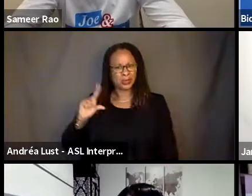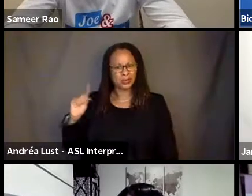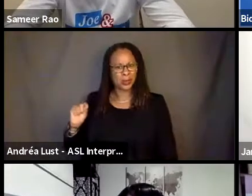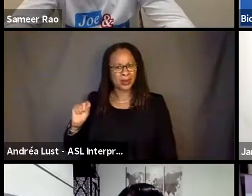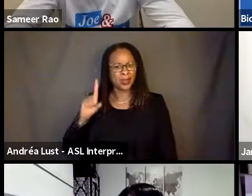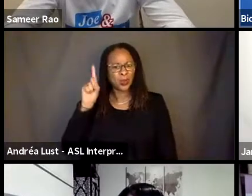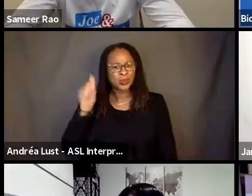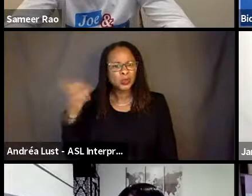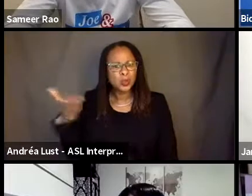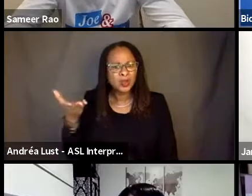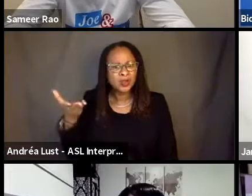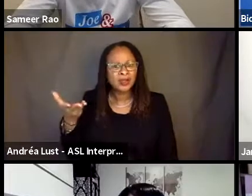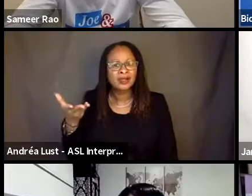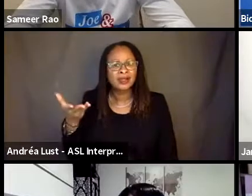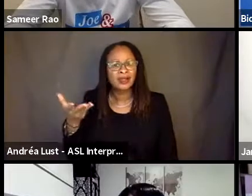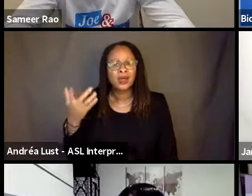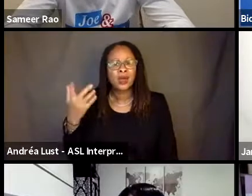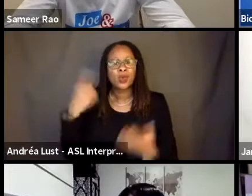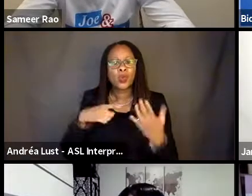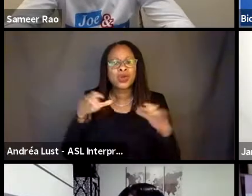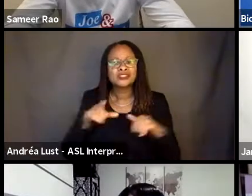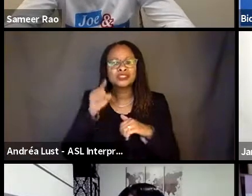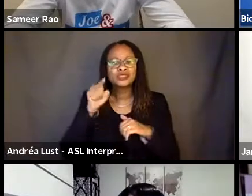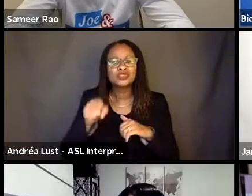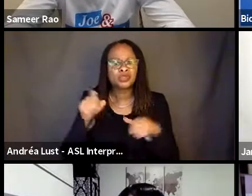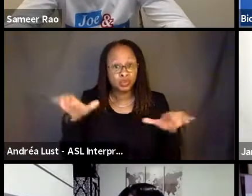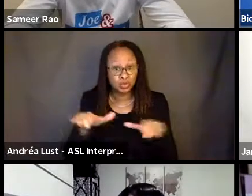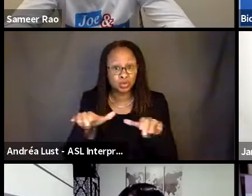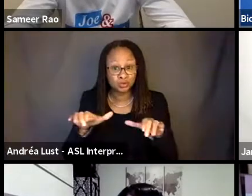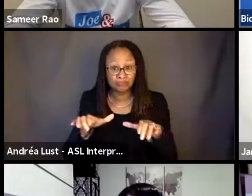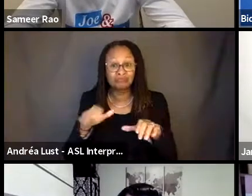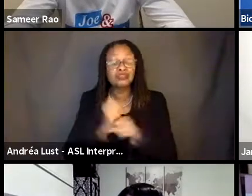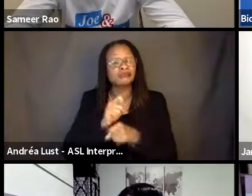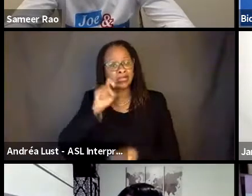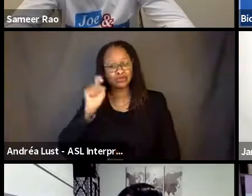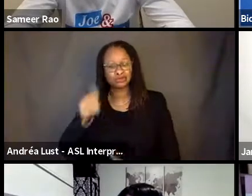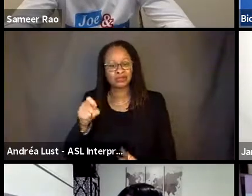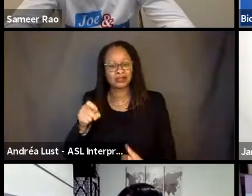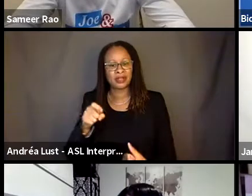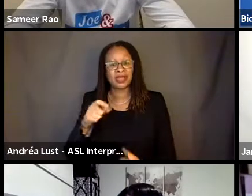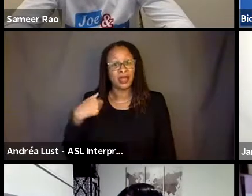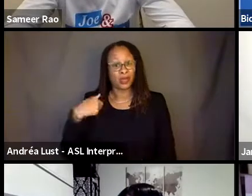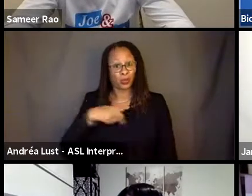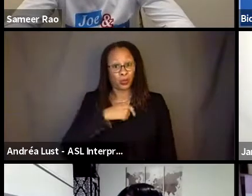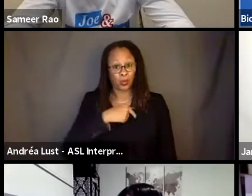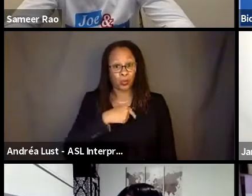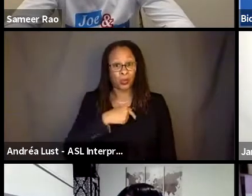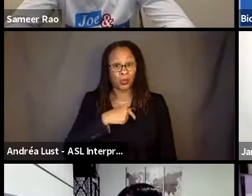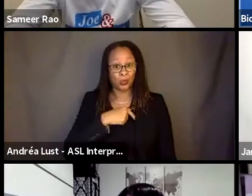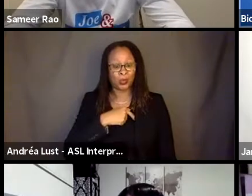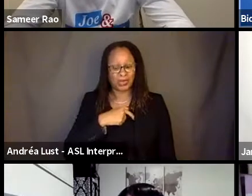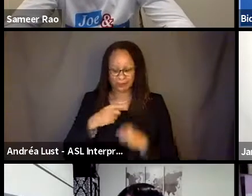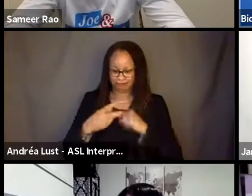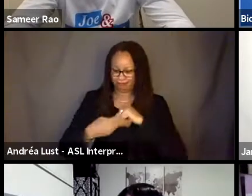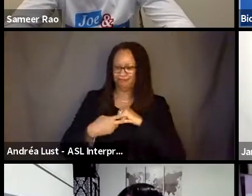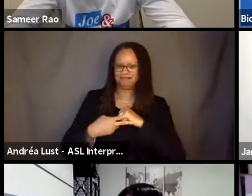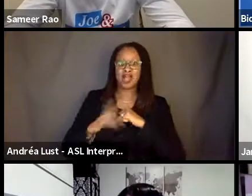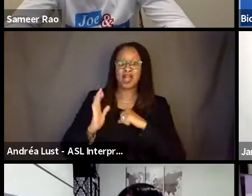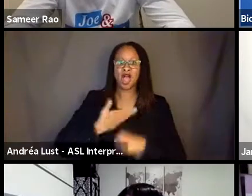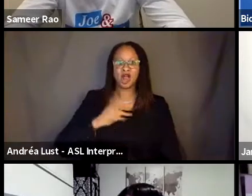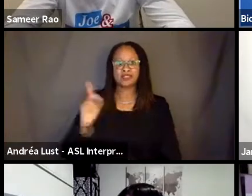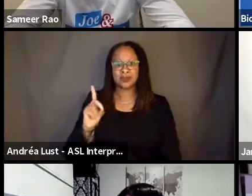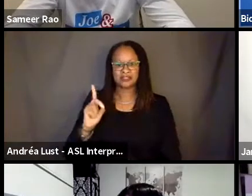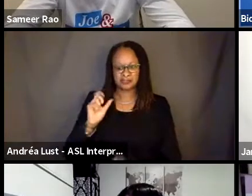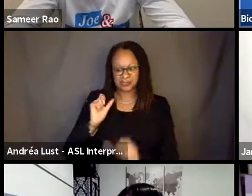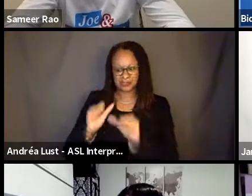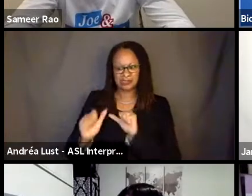is, what did you do to make sure that we kept our democracy